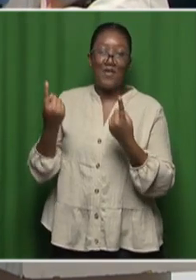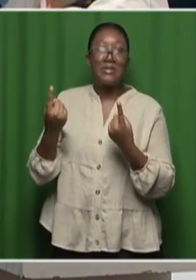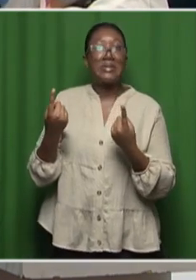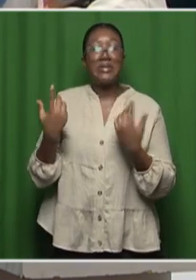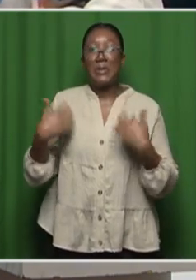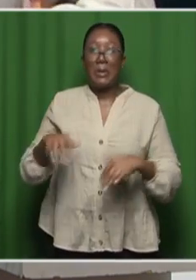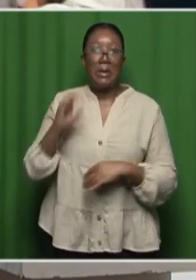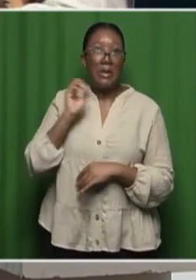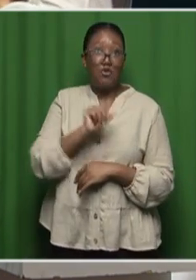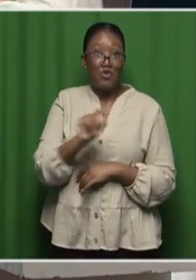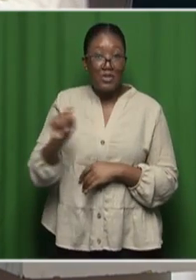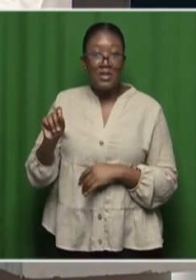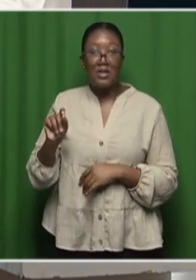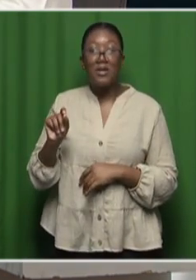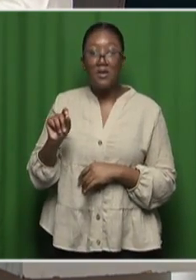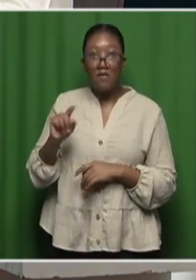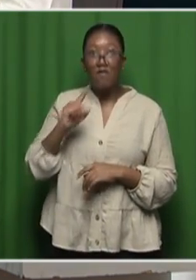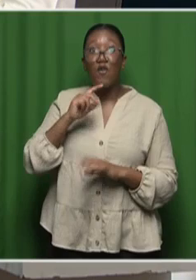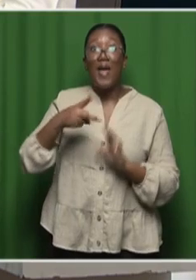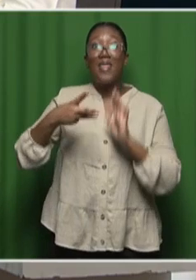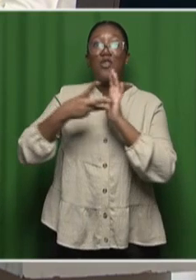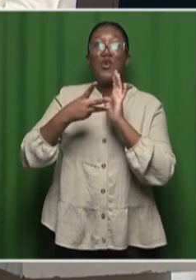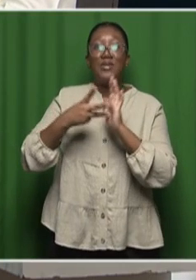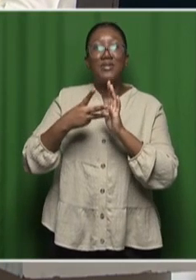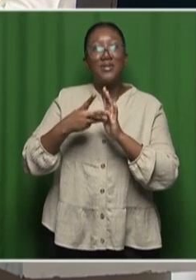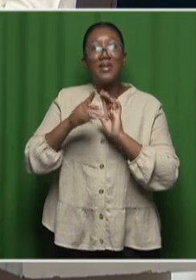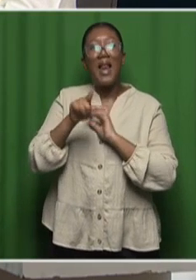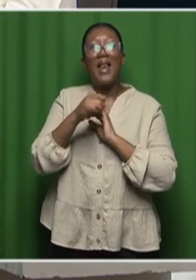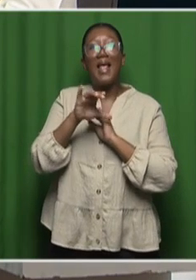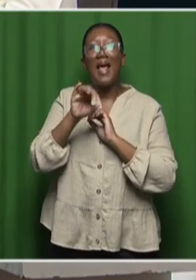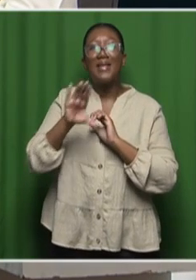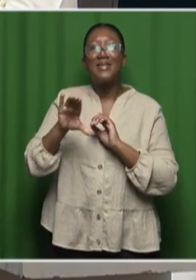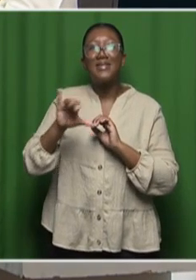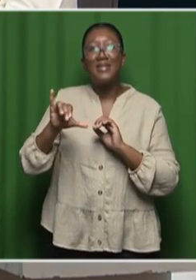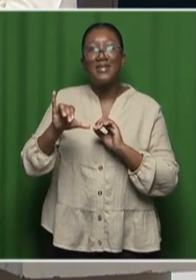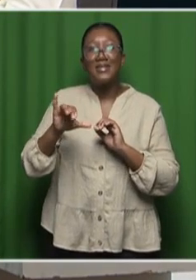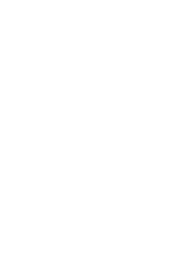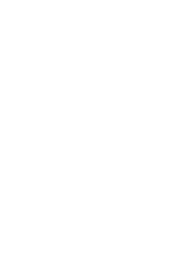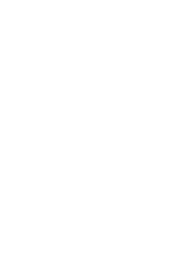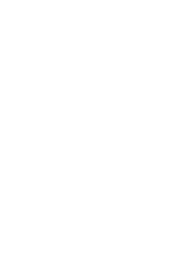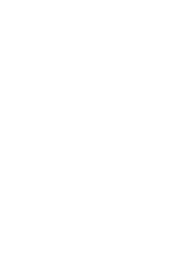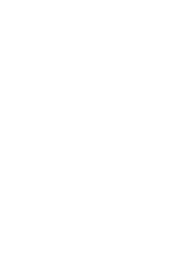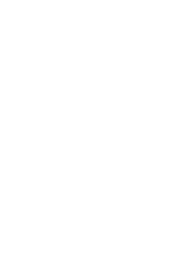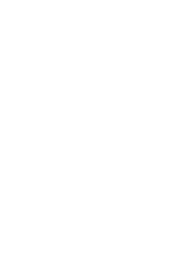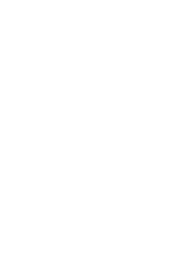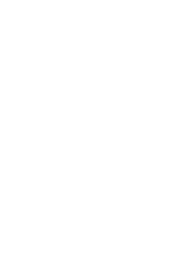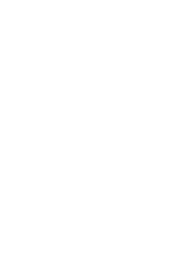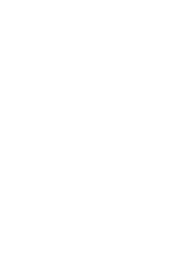interesting one, and of course with a third party being thrown into the mix, that's also making for interesting times.